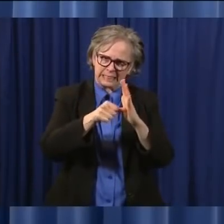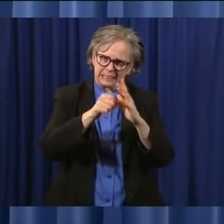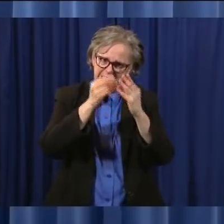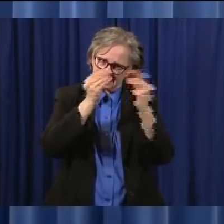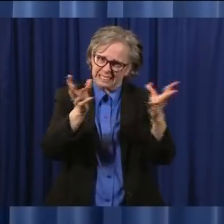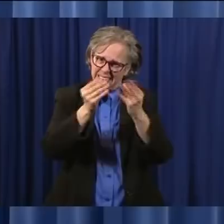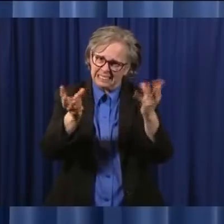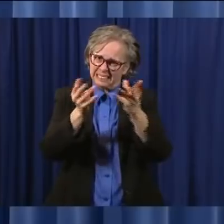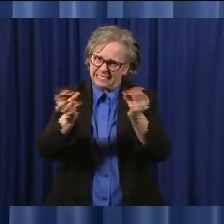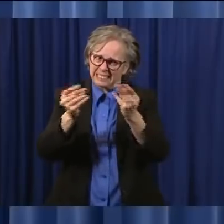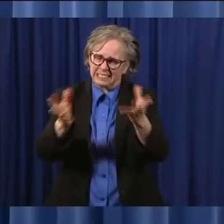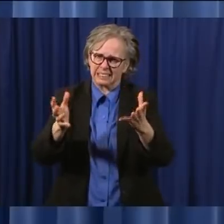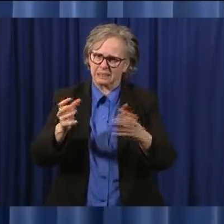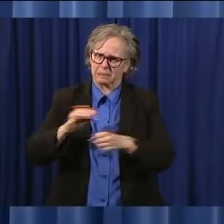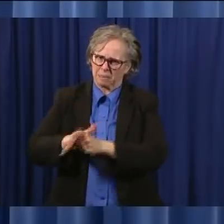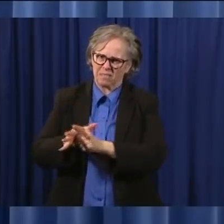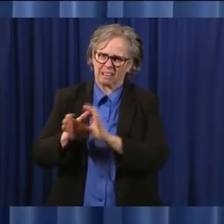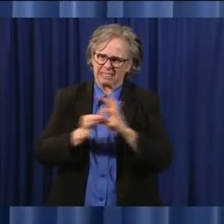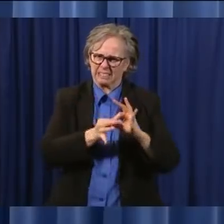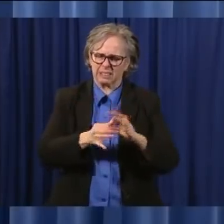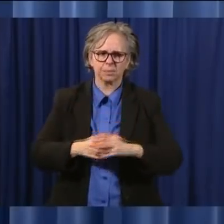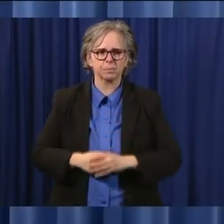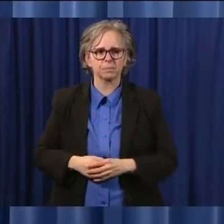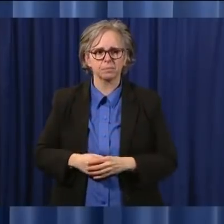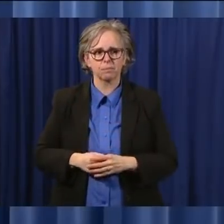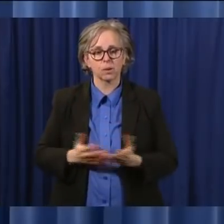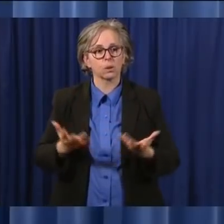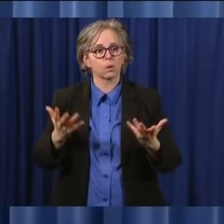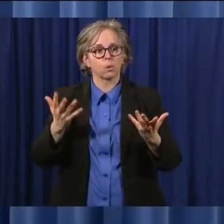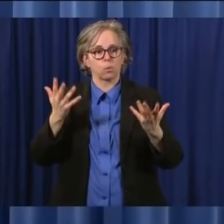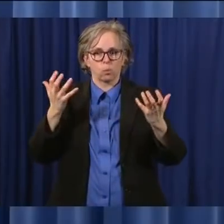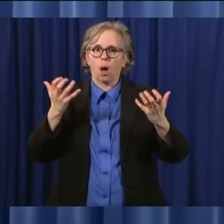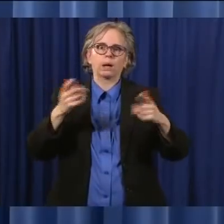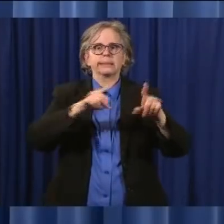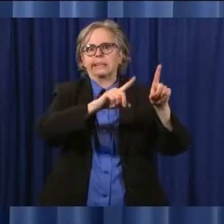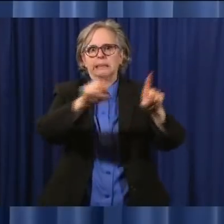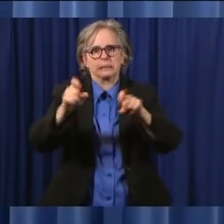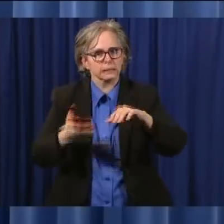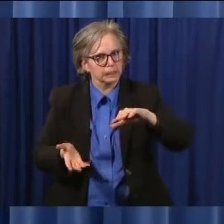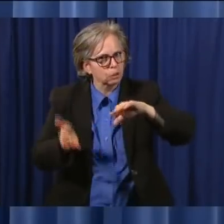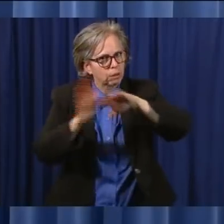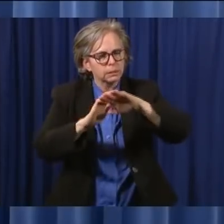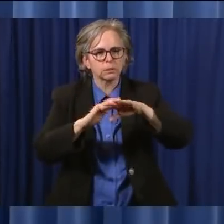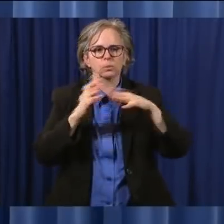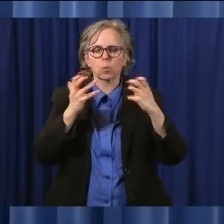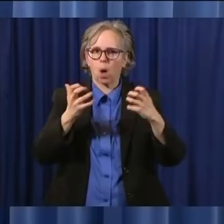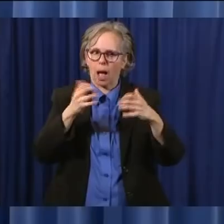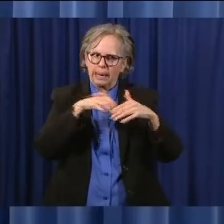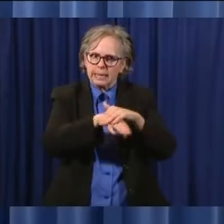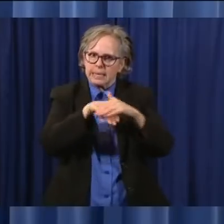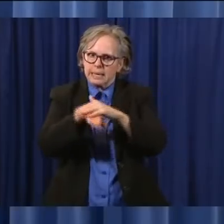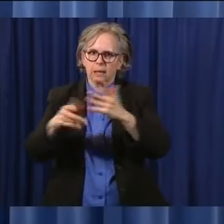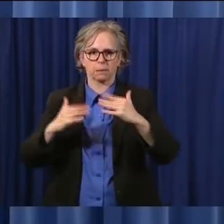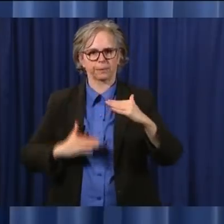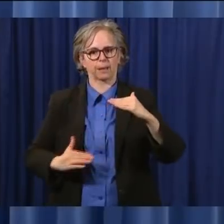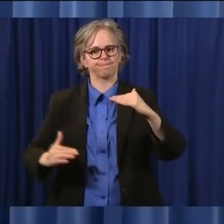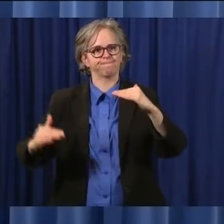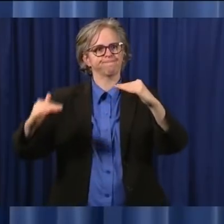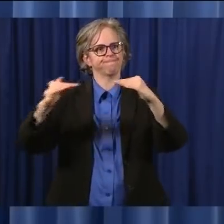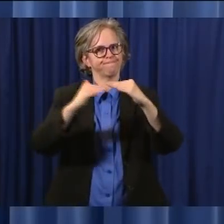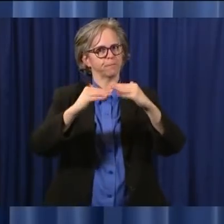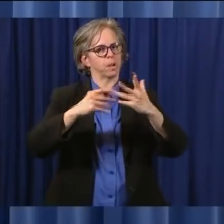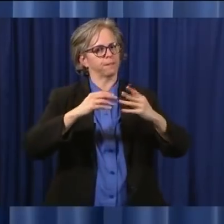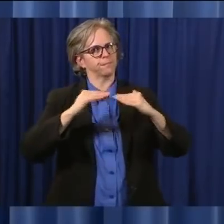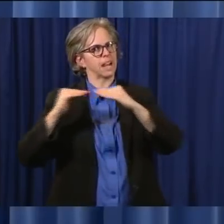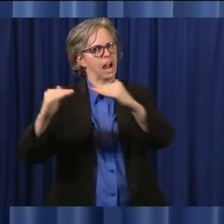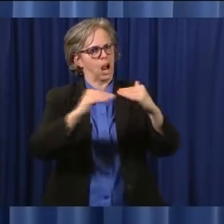to upgrade and up this amount of testing, as we're committed to do, we want to make sure it gets to those communities